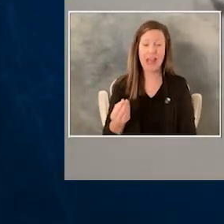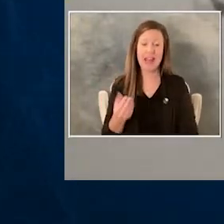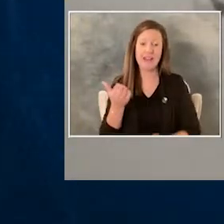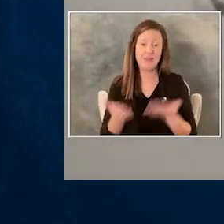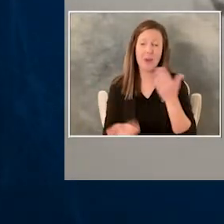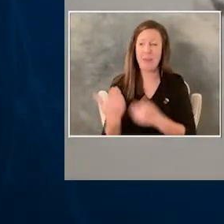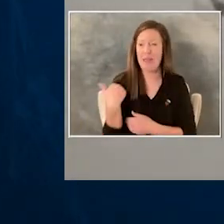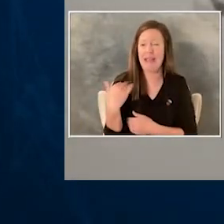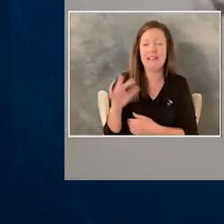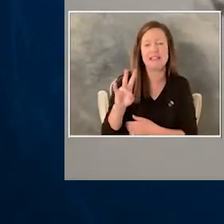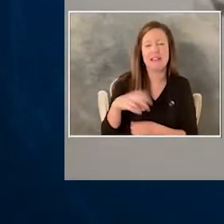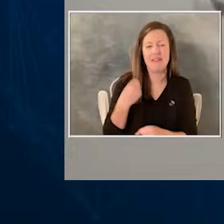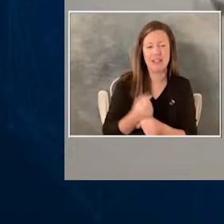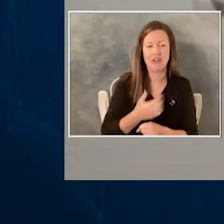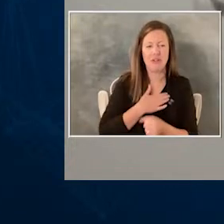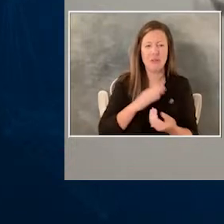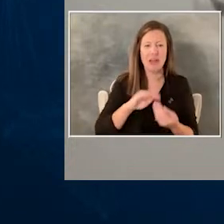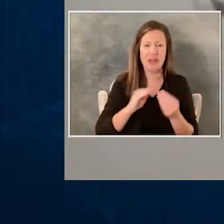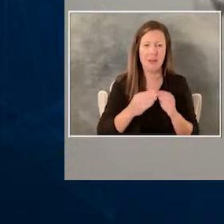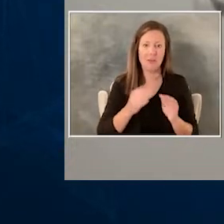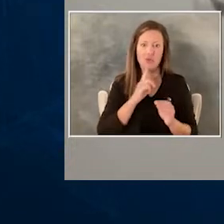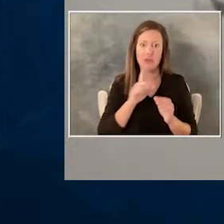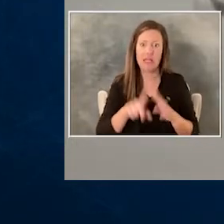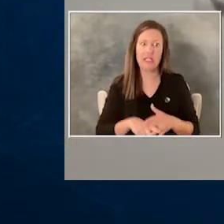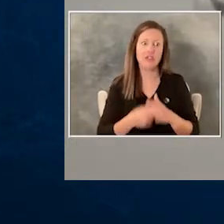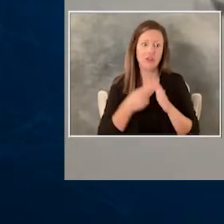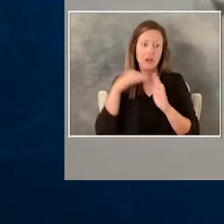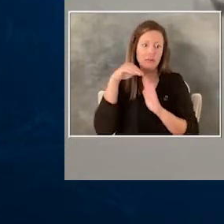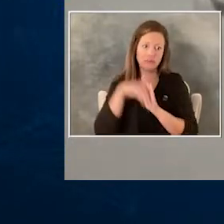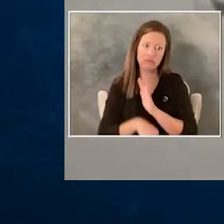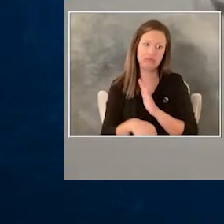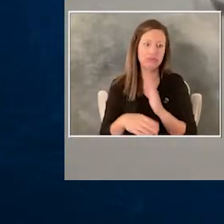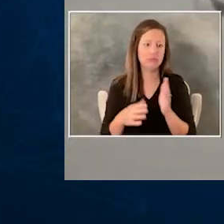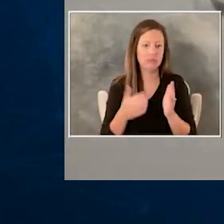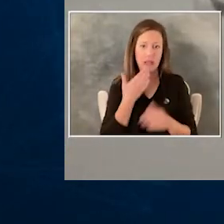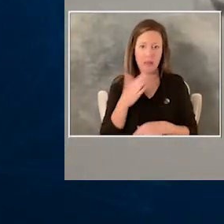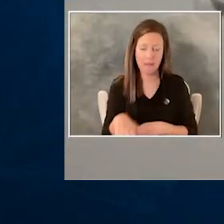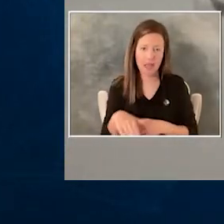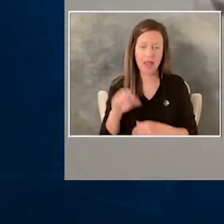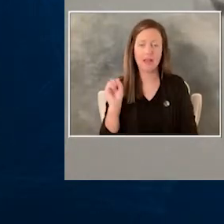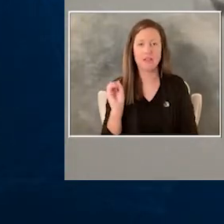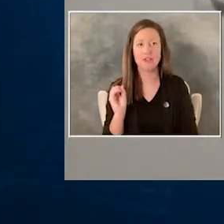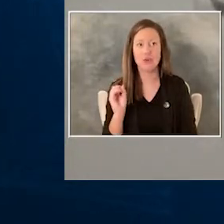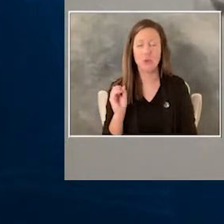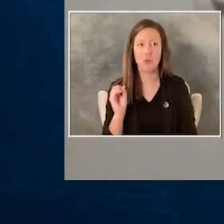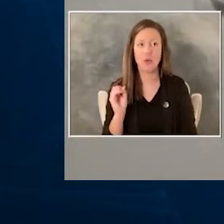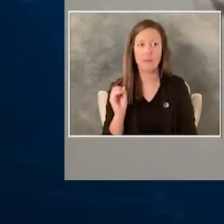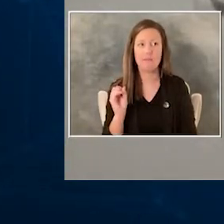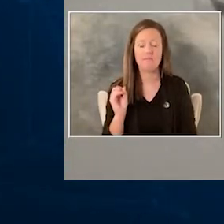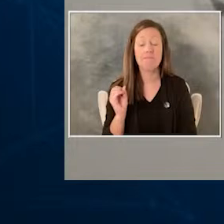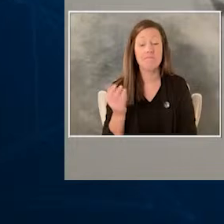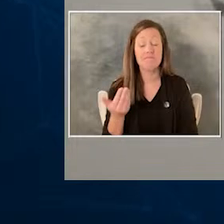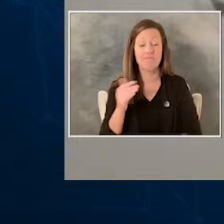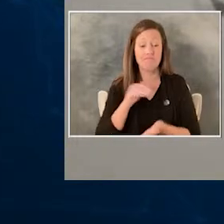last 7 years, my numbers had really started falling. So they fell